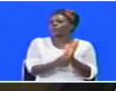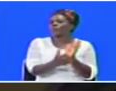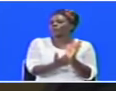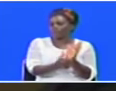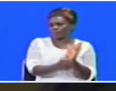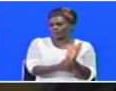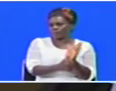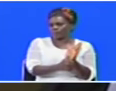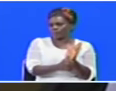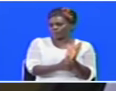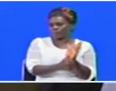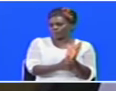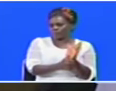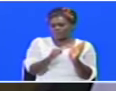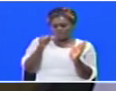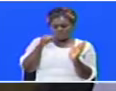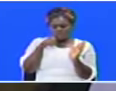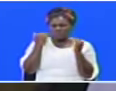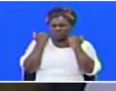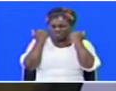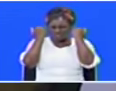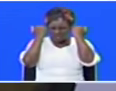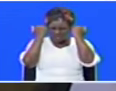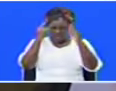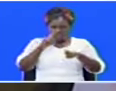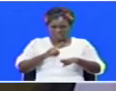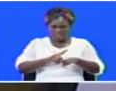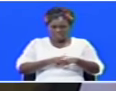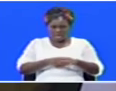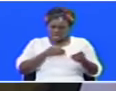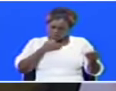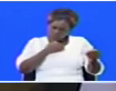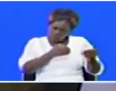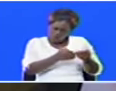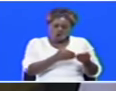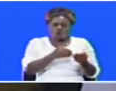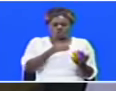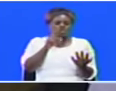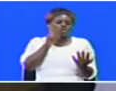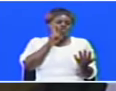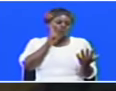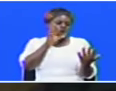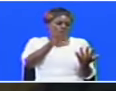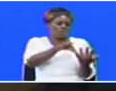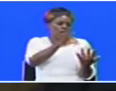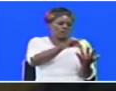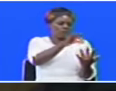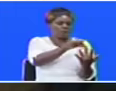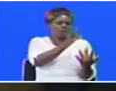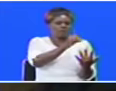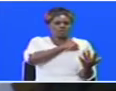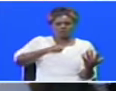which is now causing fresh anxiety as they now do the countdown to tomorrow's Super Friday.